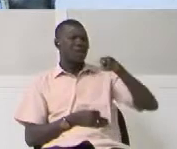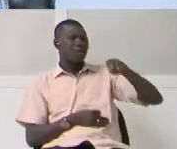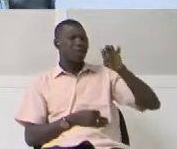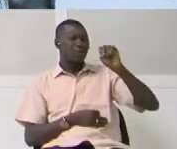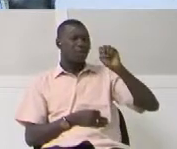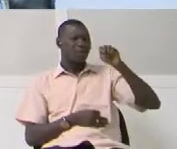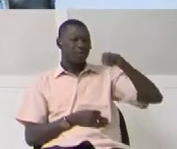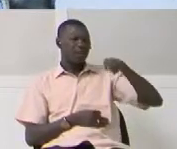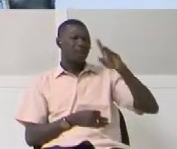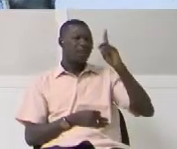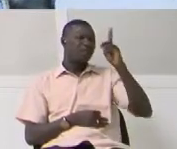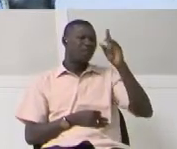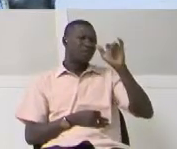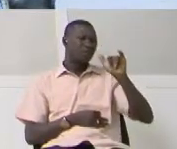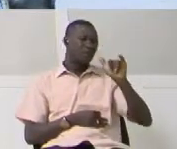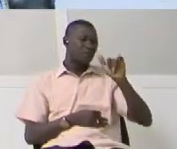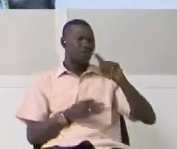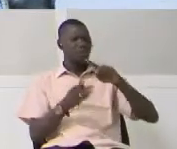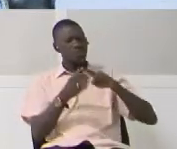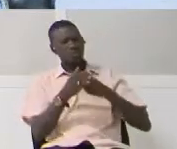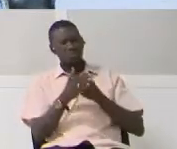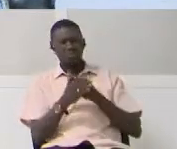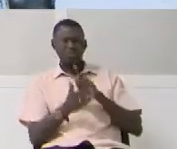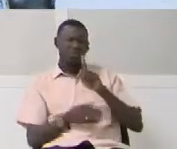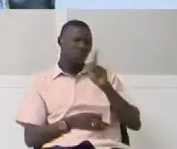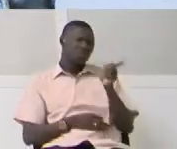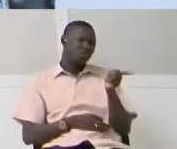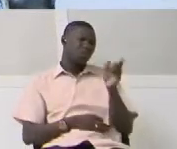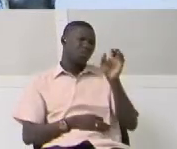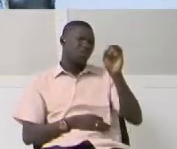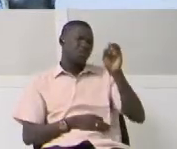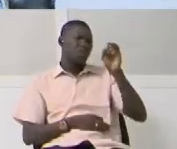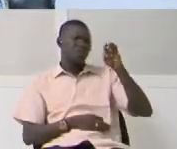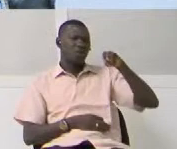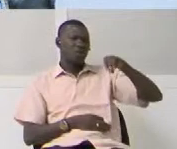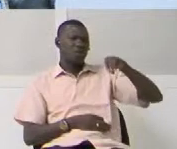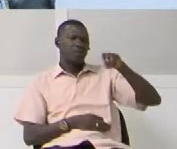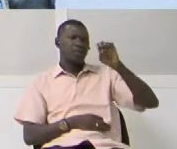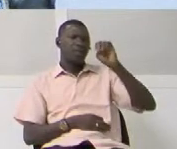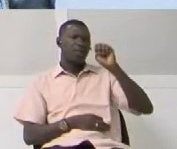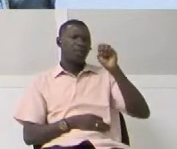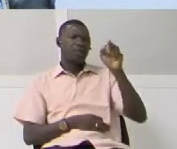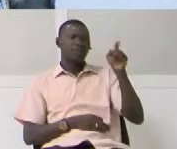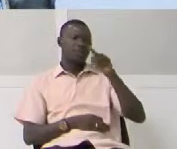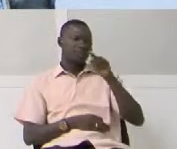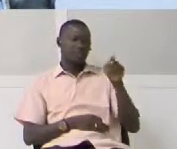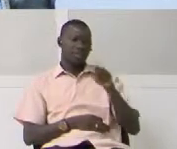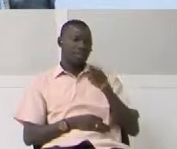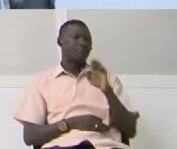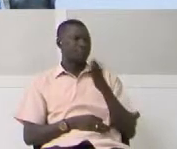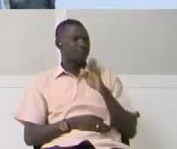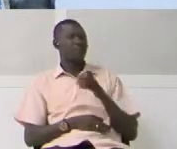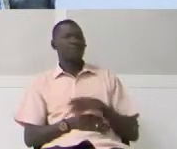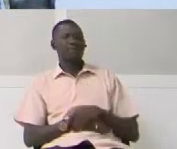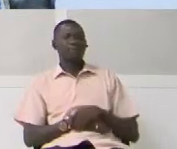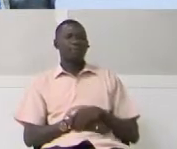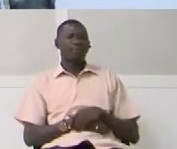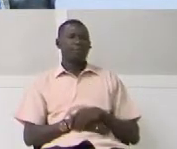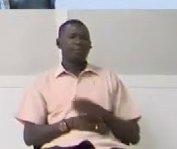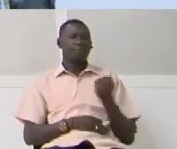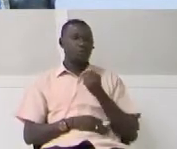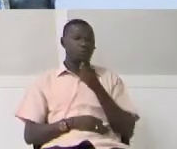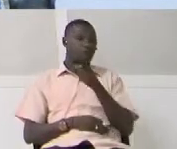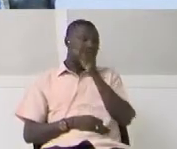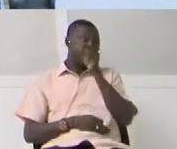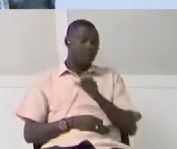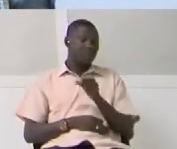but there is one person that I knew who was Mendy Ogomens goes ko Kanifin estate